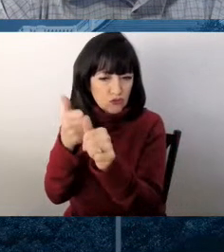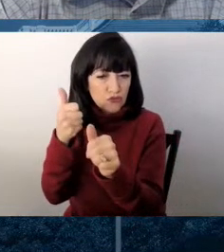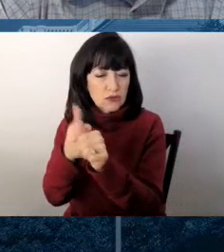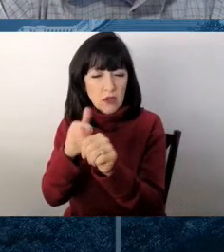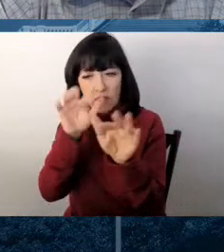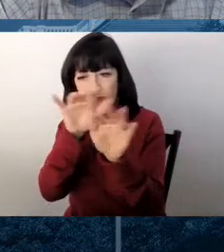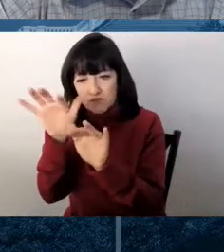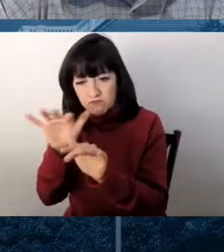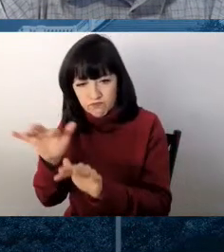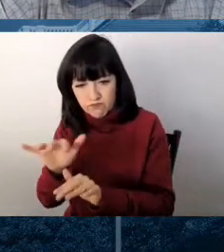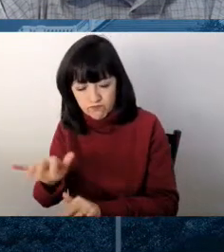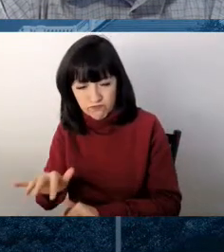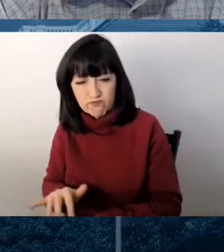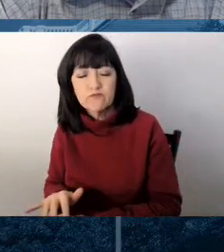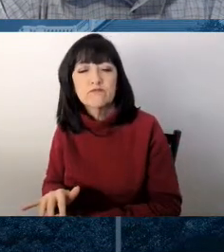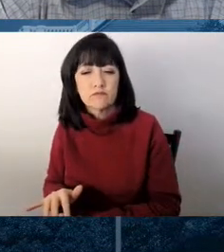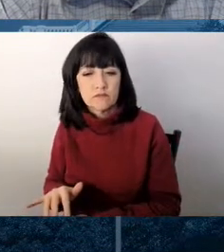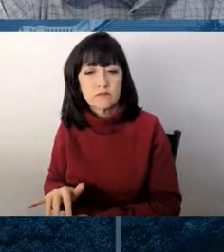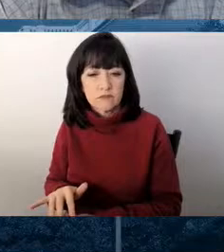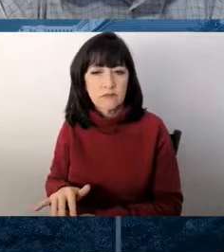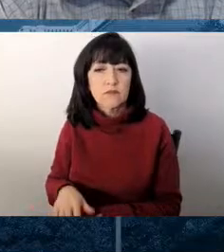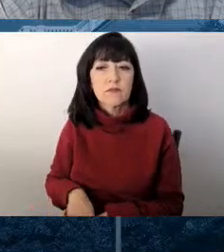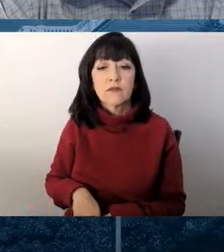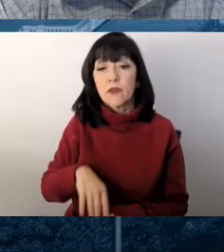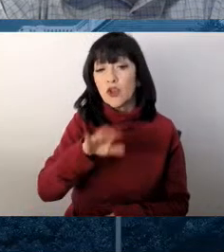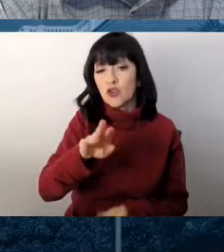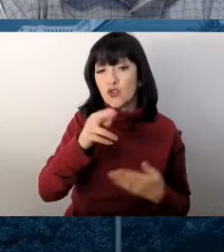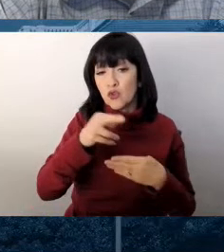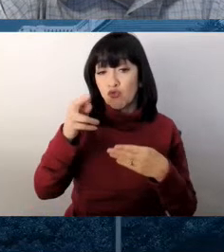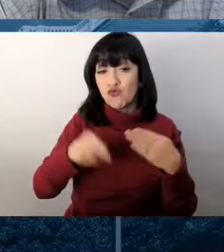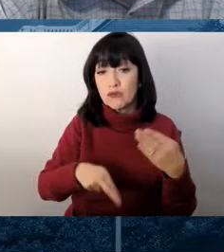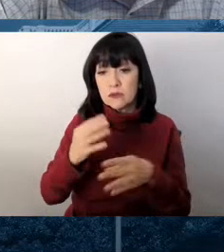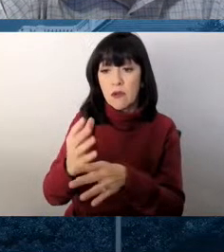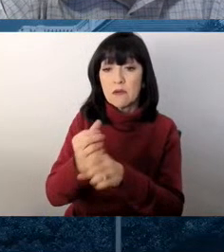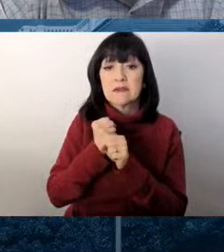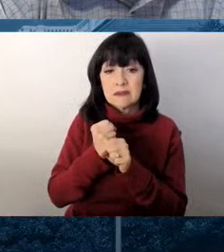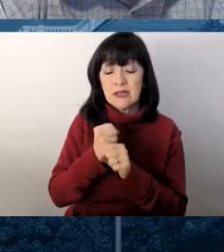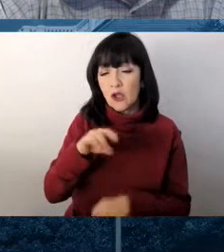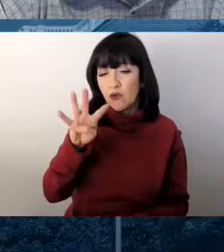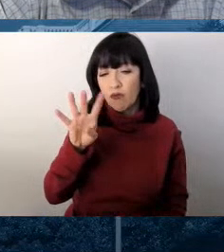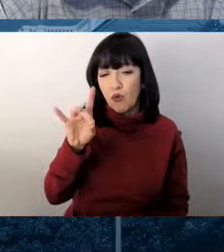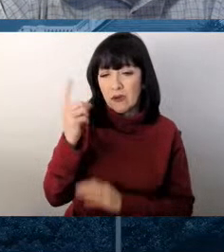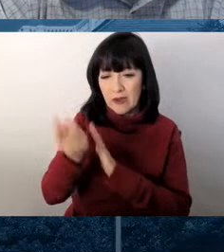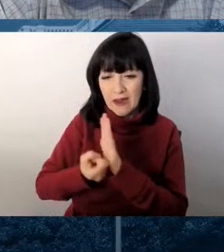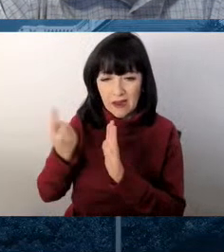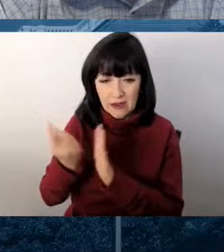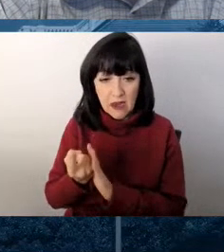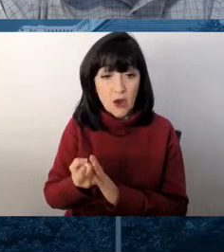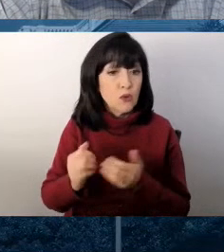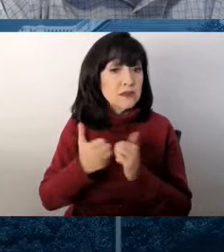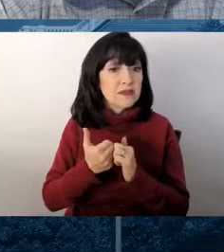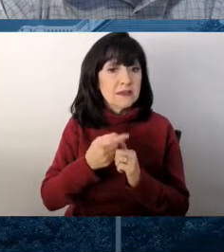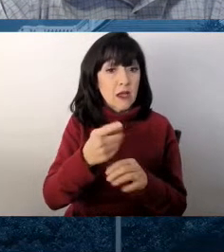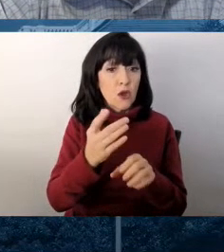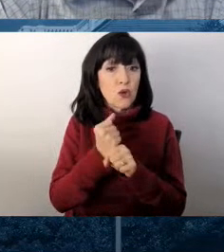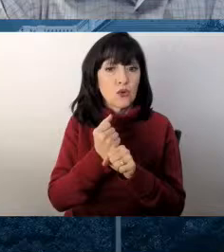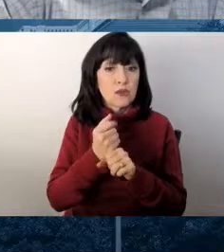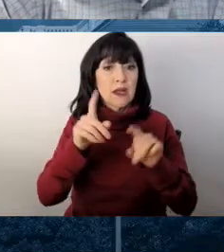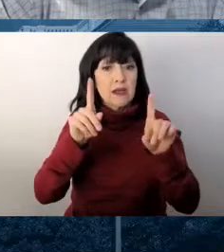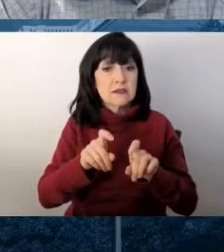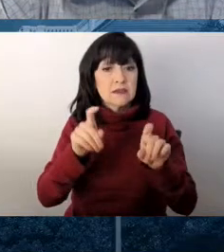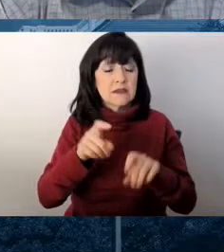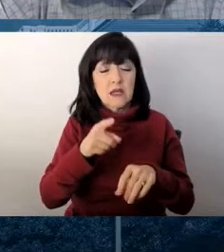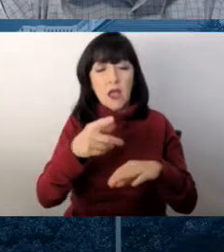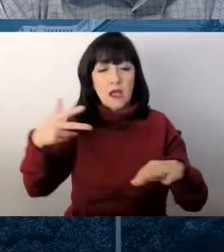with. Results in approximately 48 hours. You stay in your car. It should be a pretty flawless process.